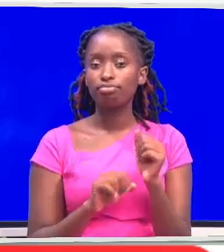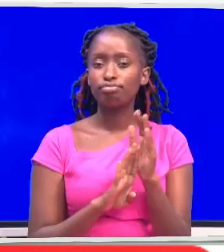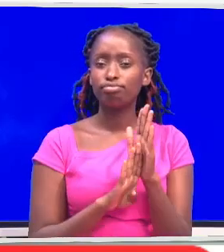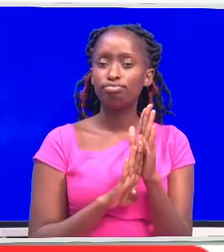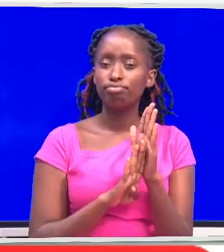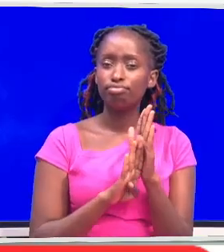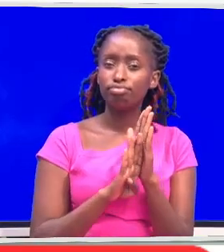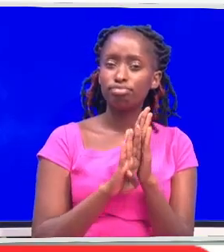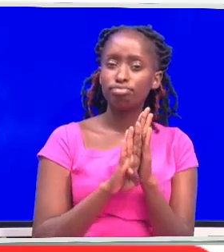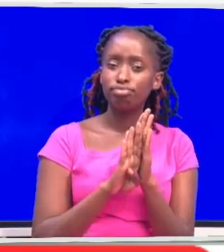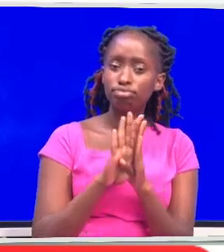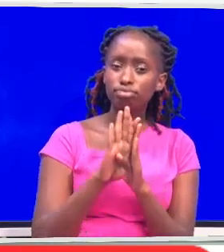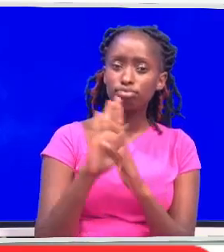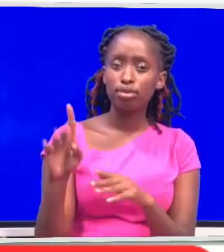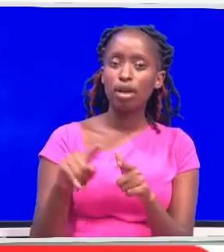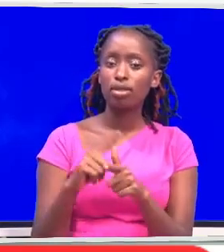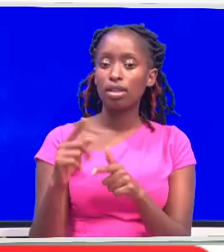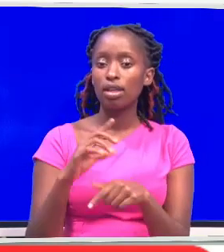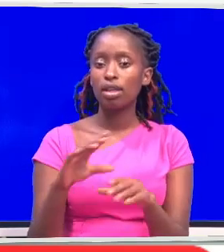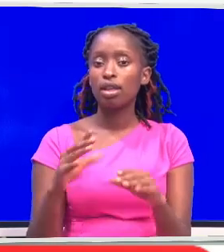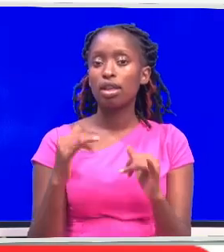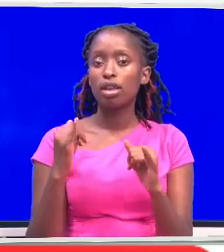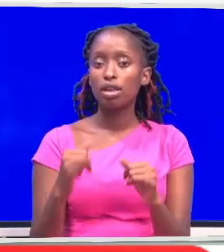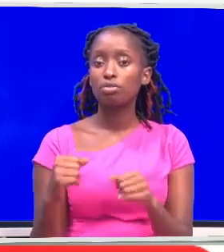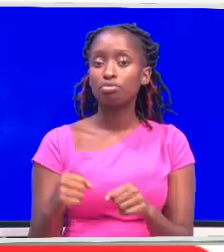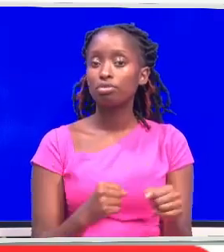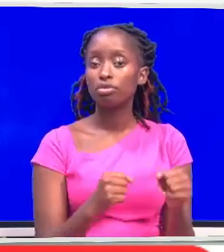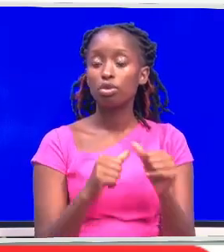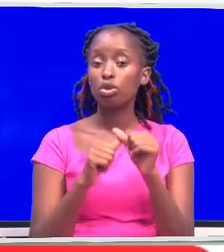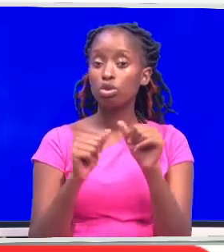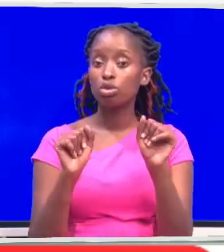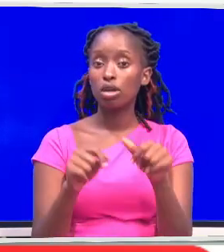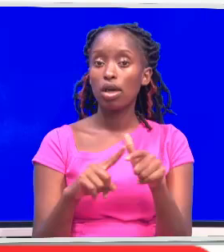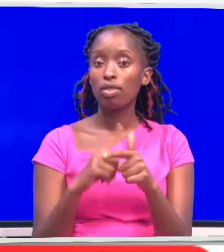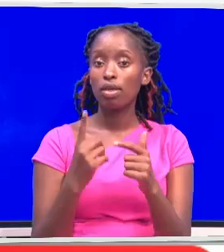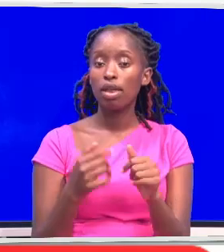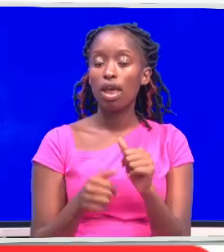up new strategies, they'll be able to avoid situations